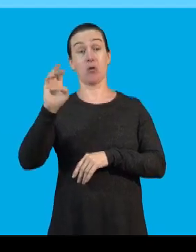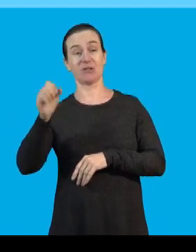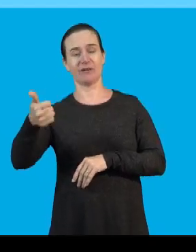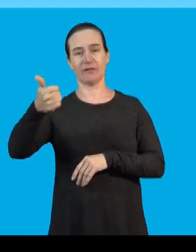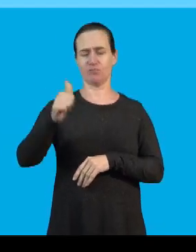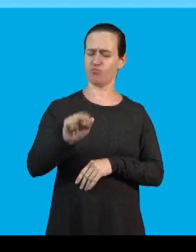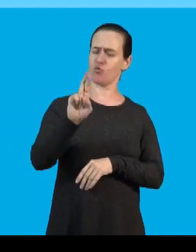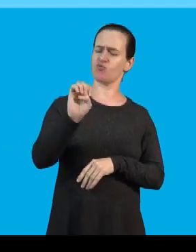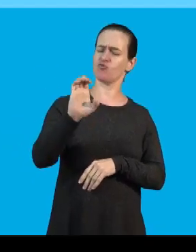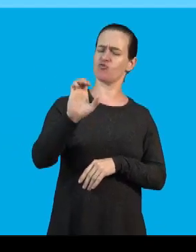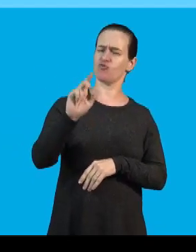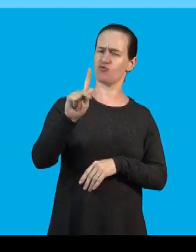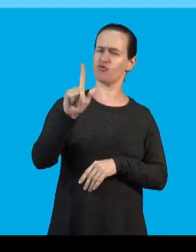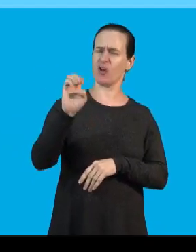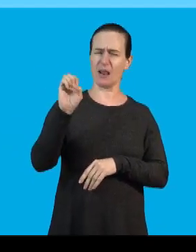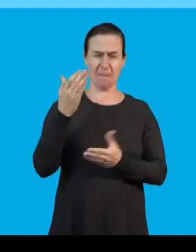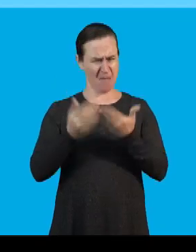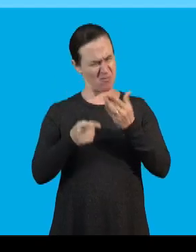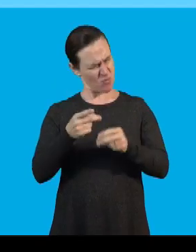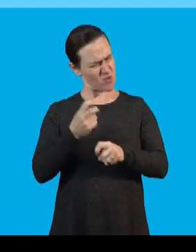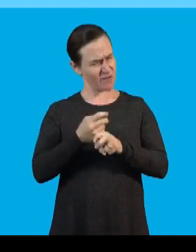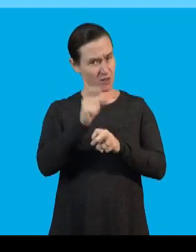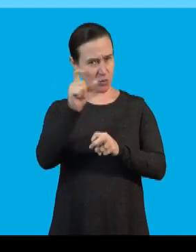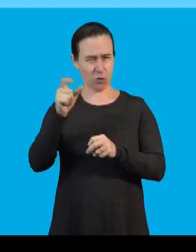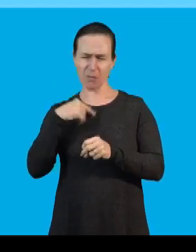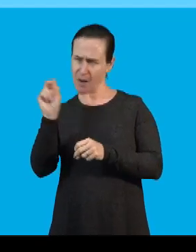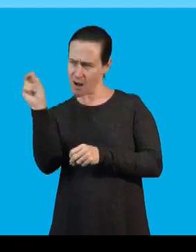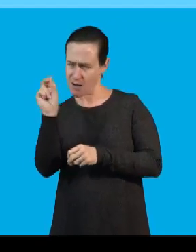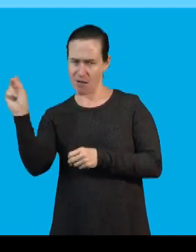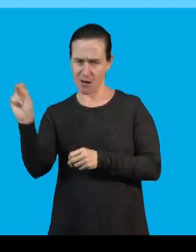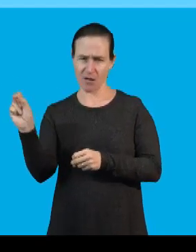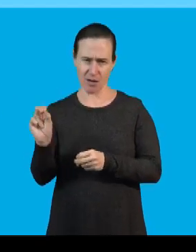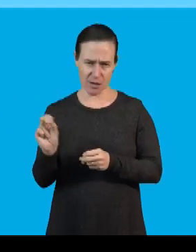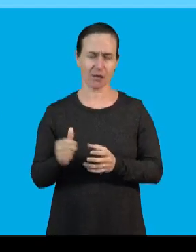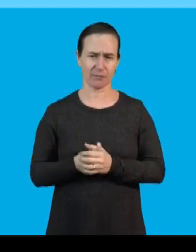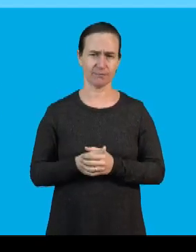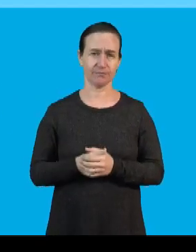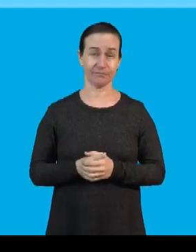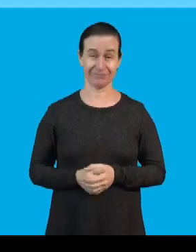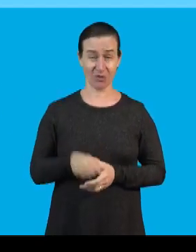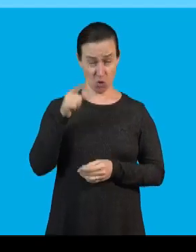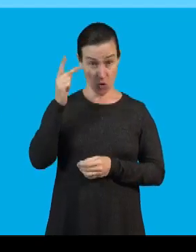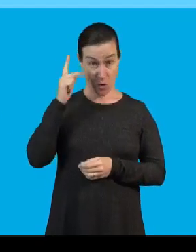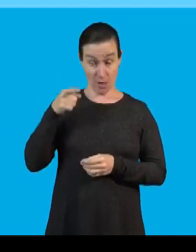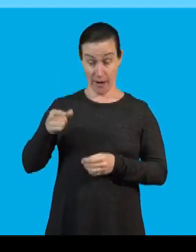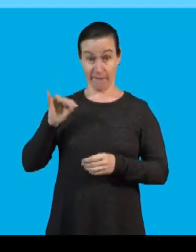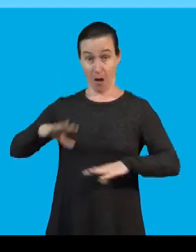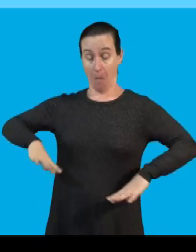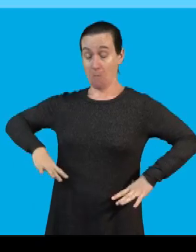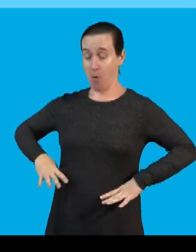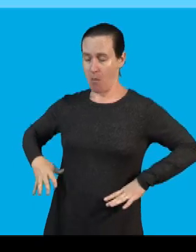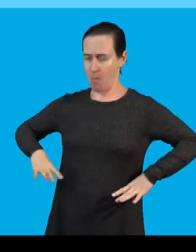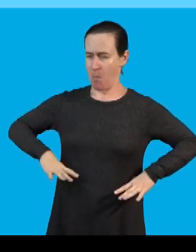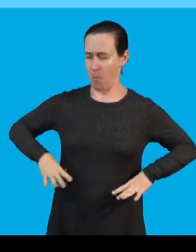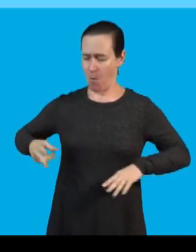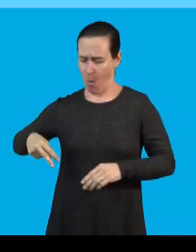in our text, and there we found it. Now remember, okay, if you know how quickly a runway model